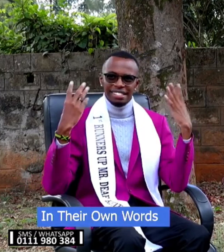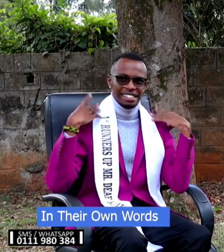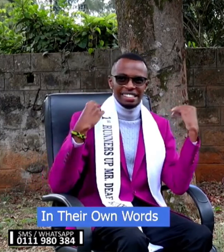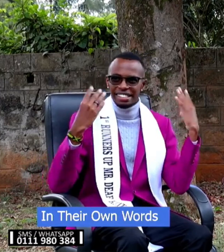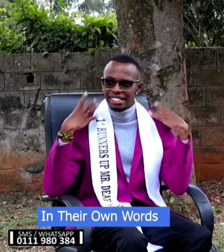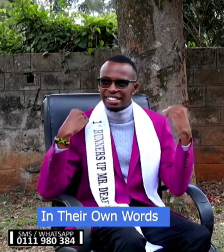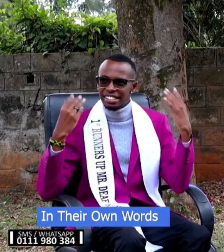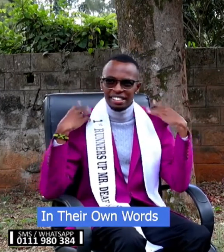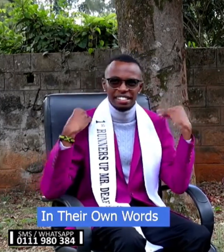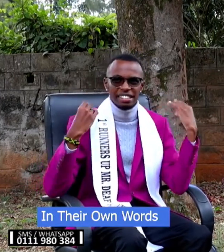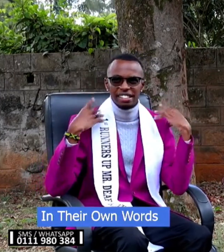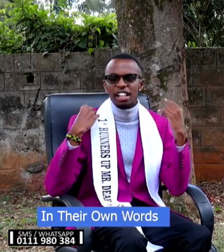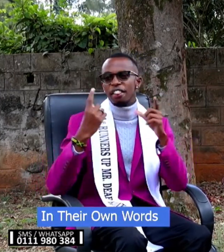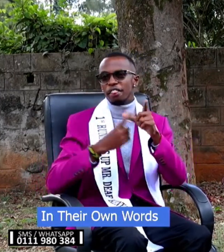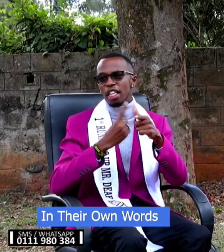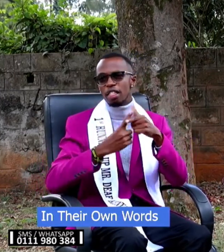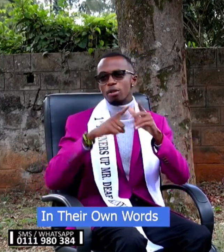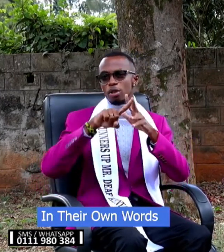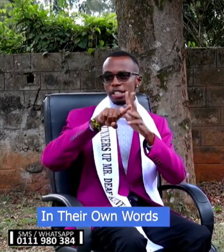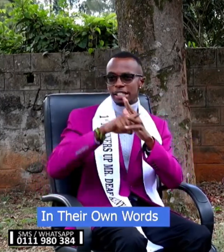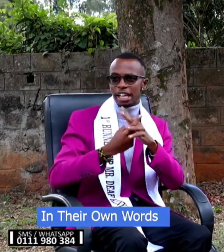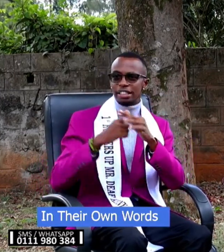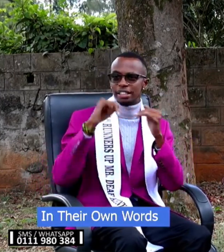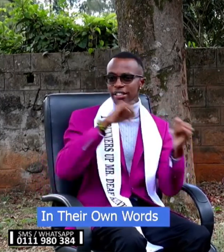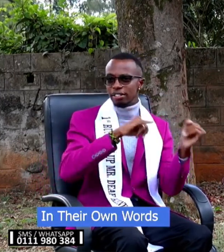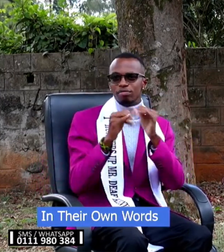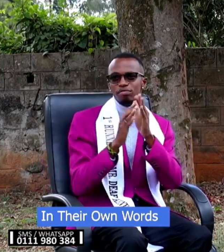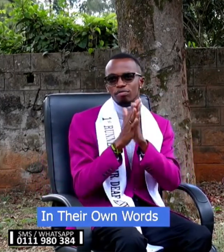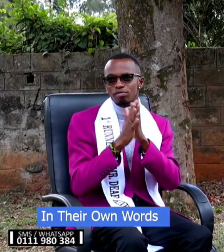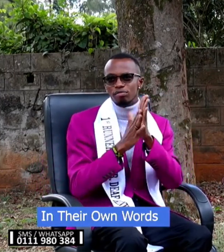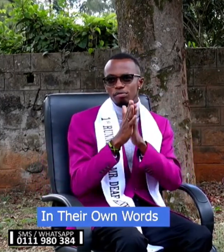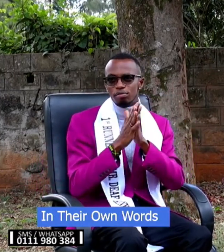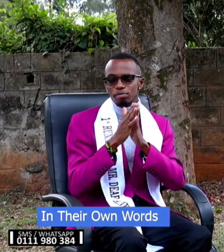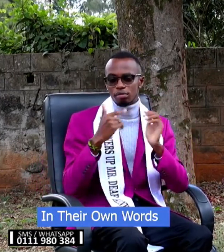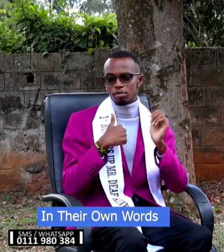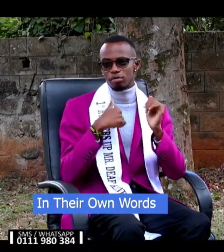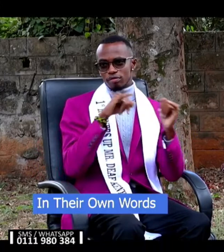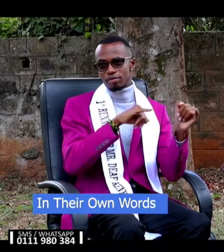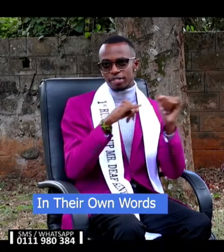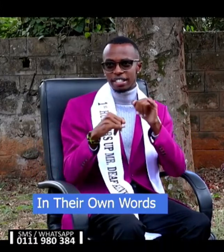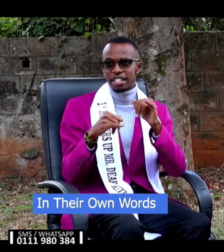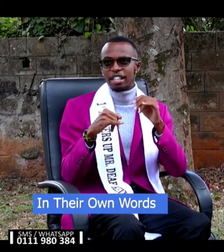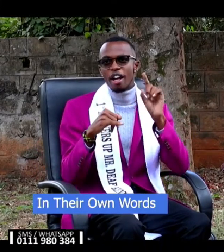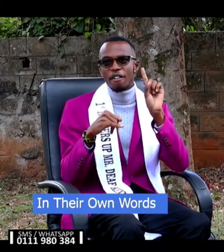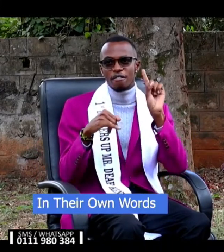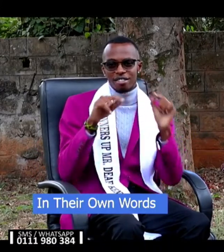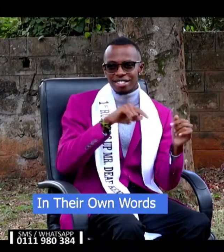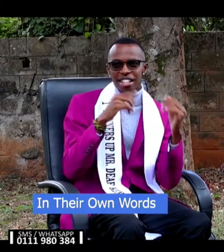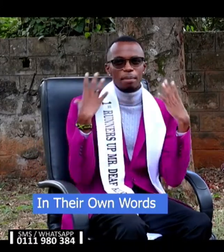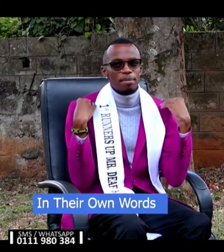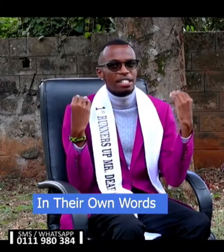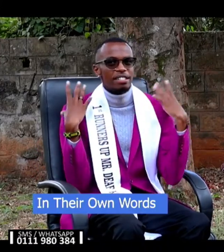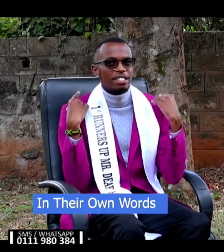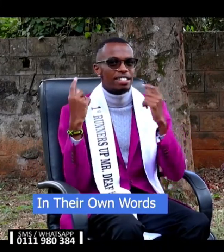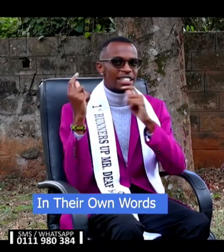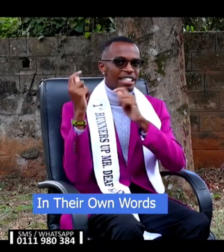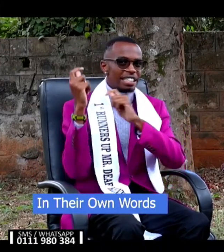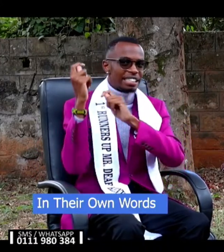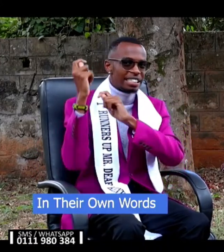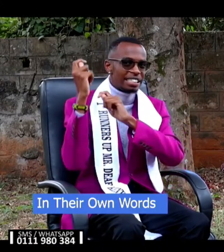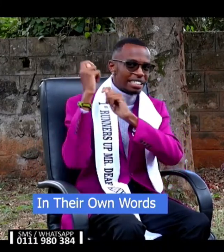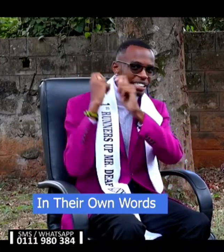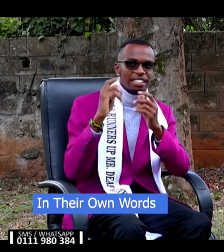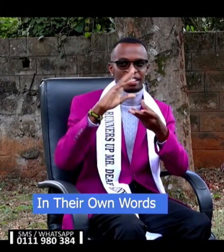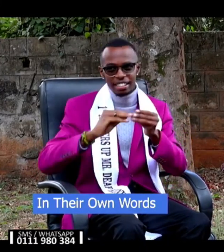I started competing at the University of Nairobi, and that is how my journey has been for